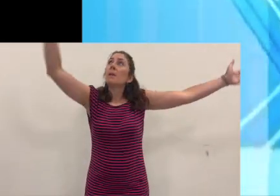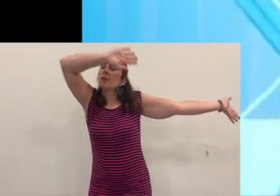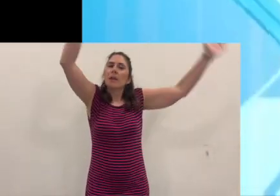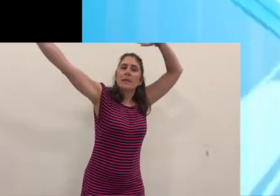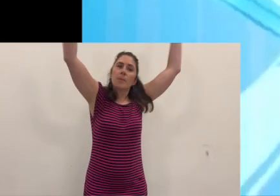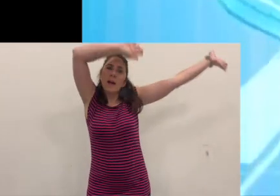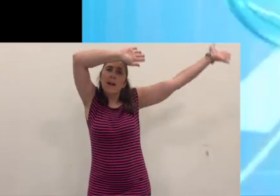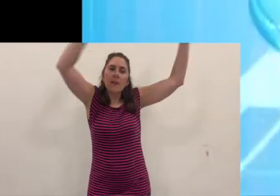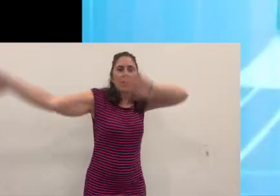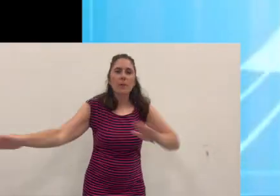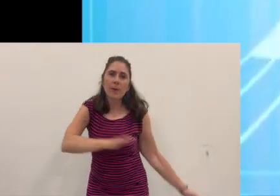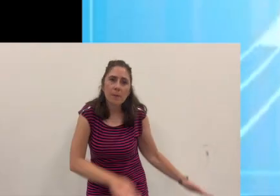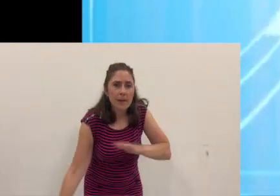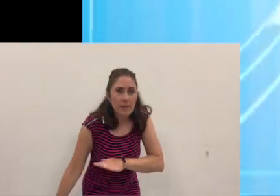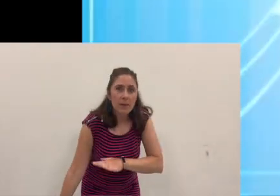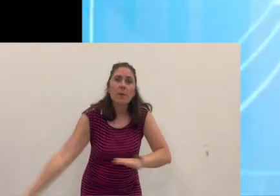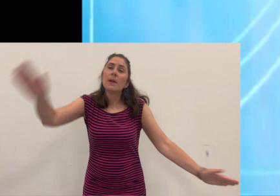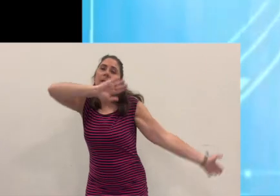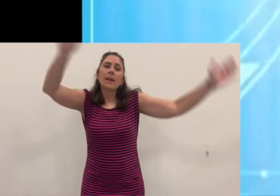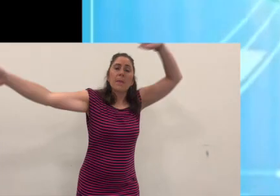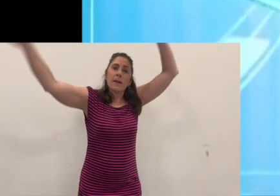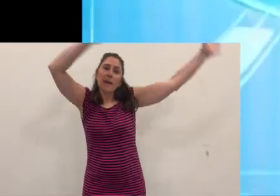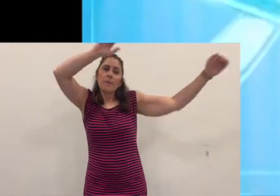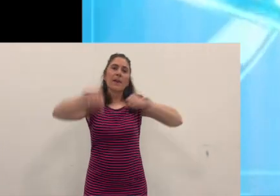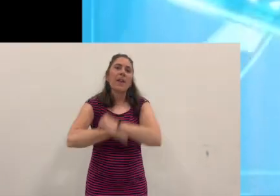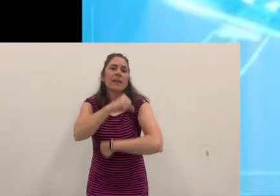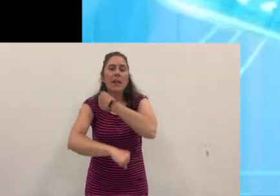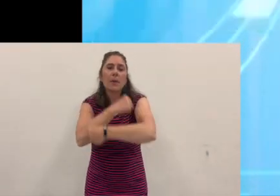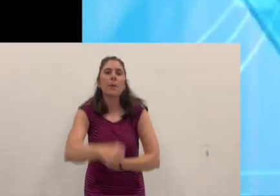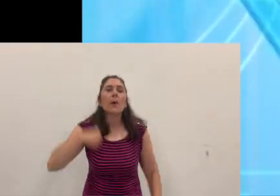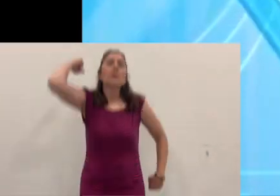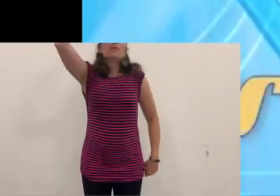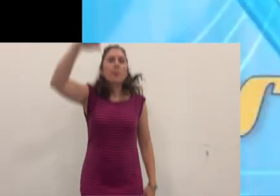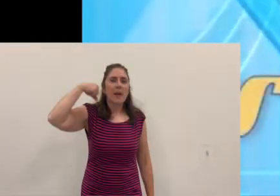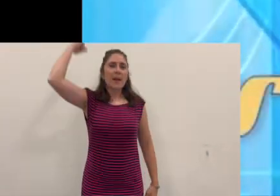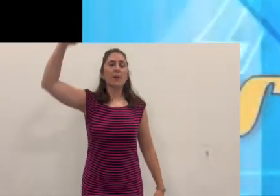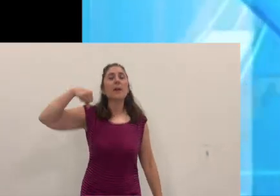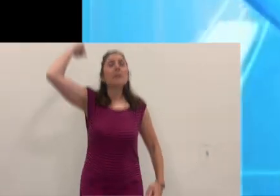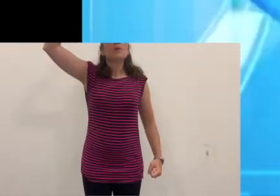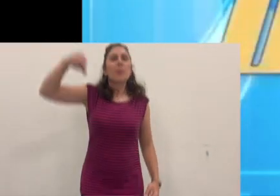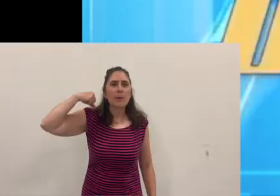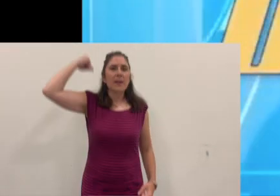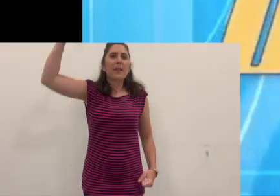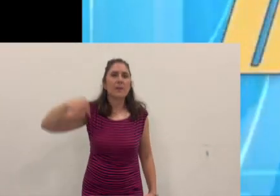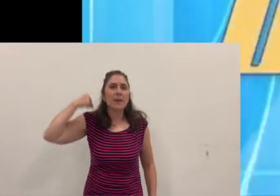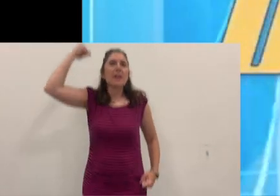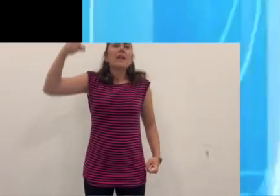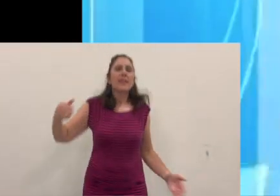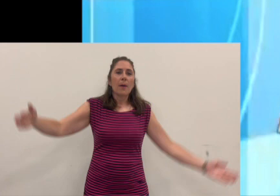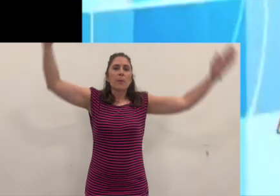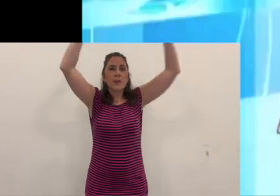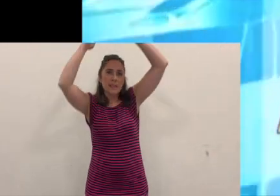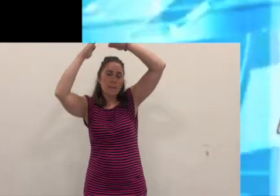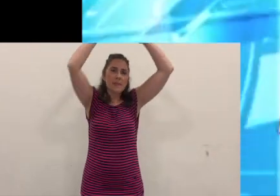Up high, now you bring them down low. Take them back up, now that's how we roll. Jump around, jump around. Now we're taking